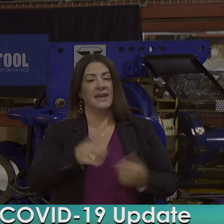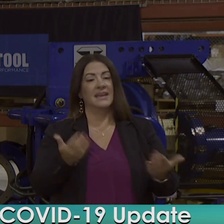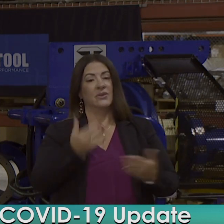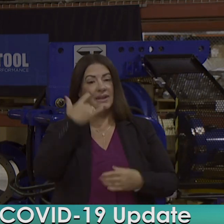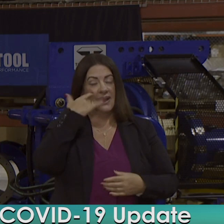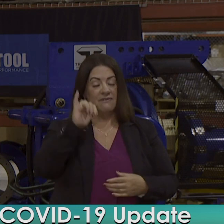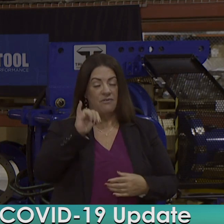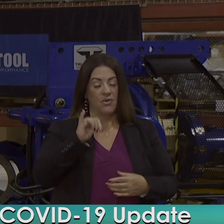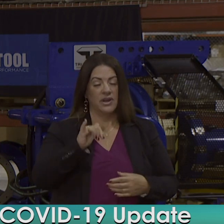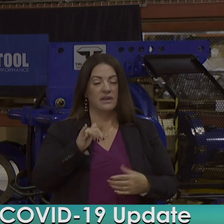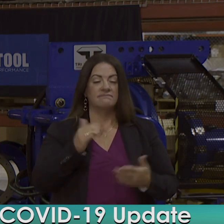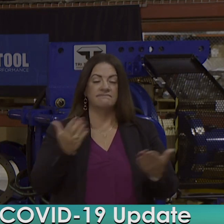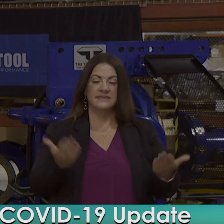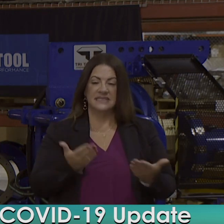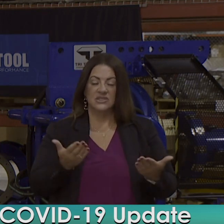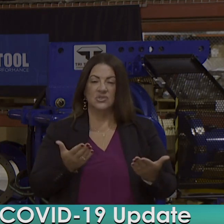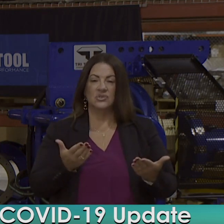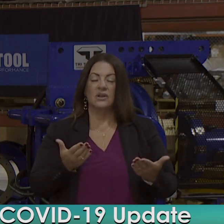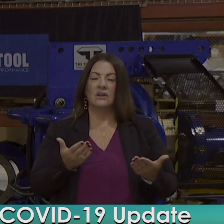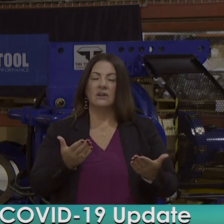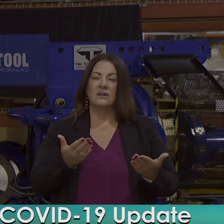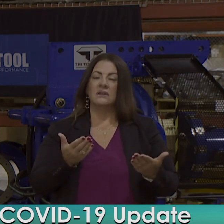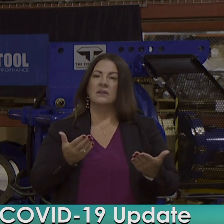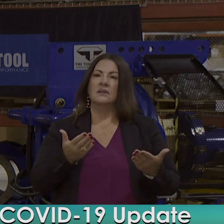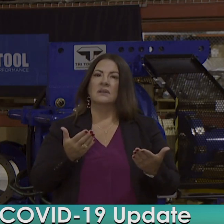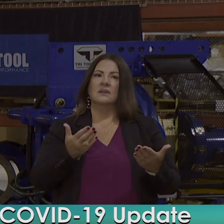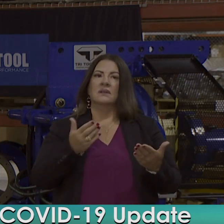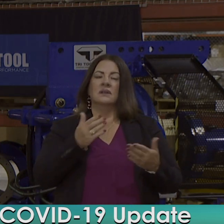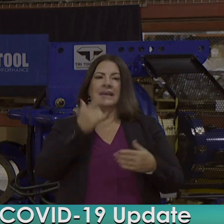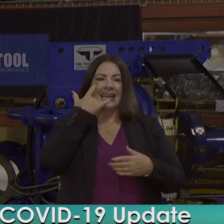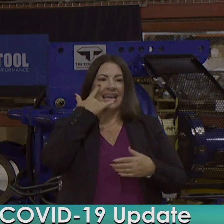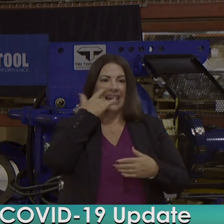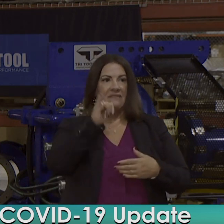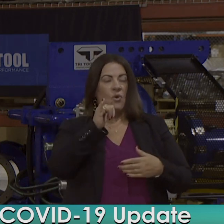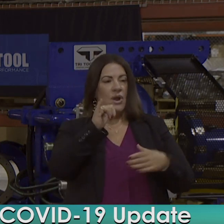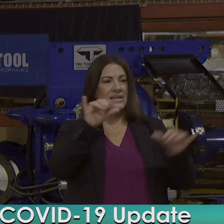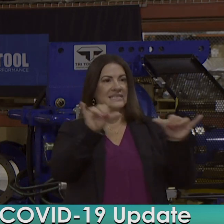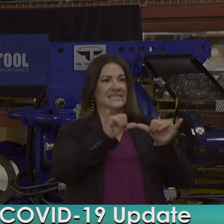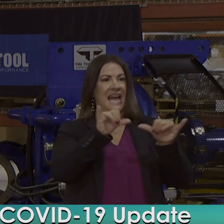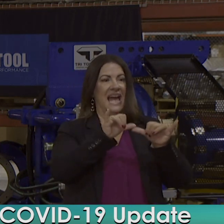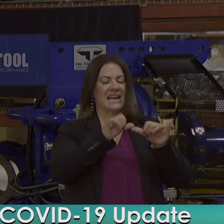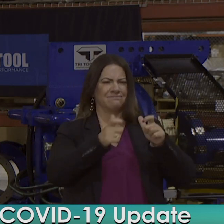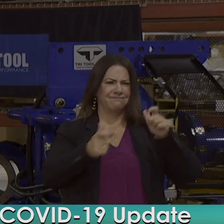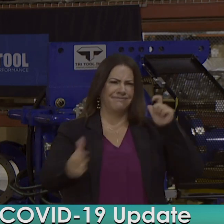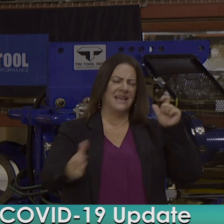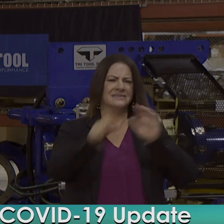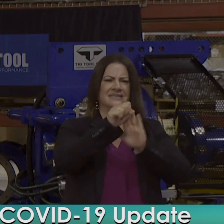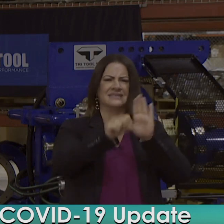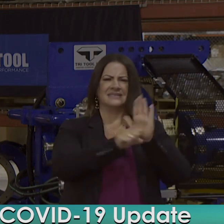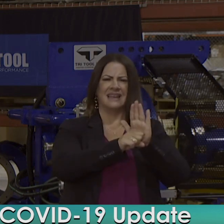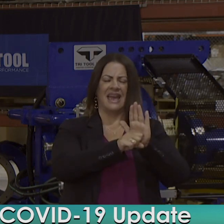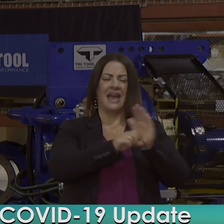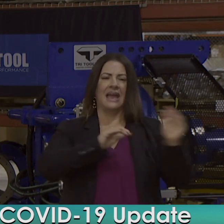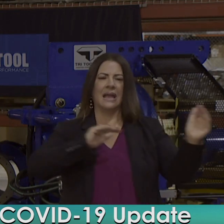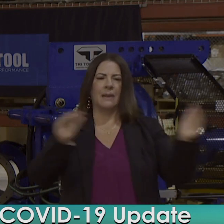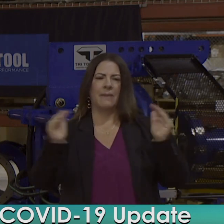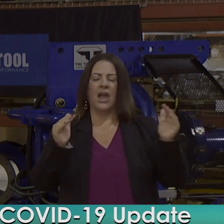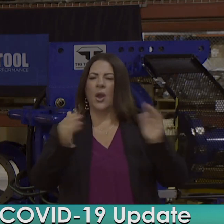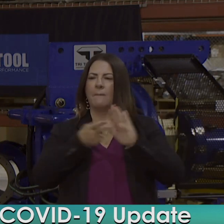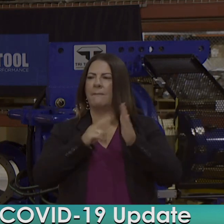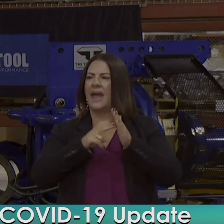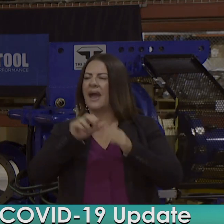California is the size of 21 states combined. The size and scope and scale of